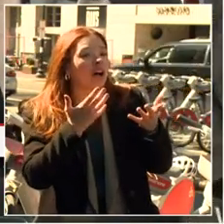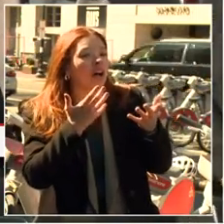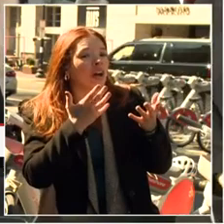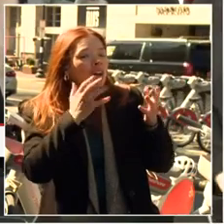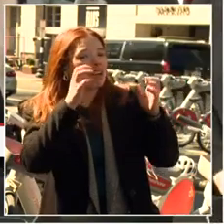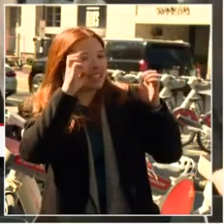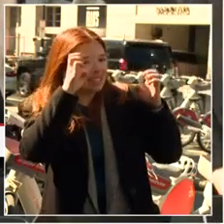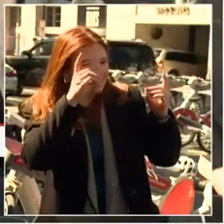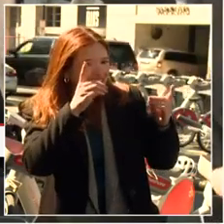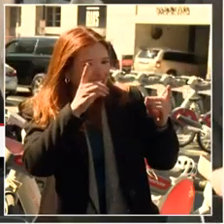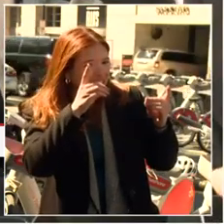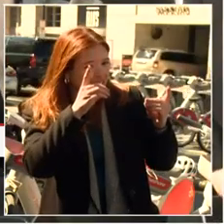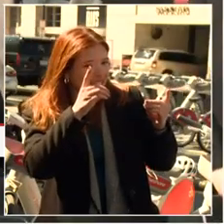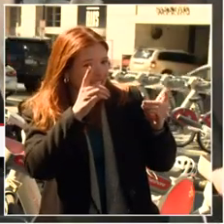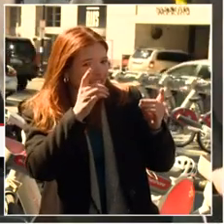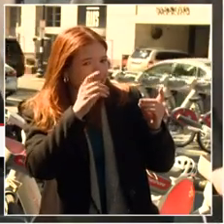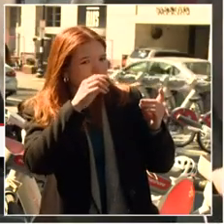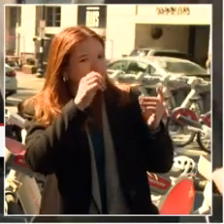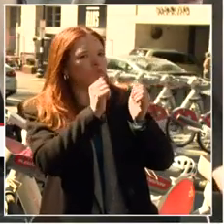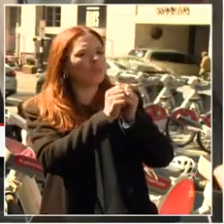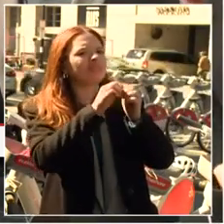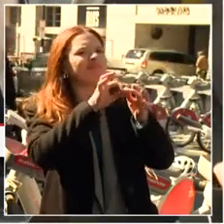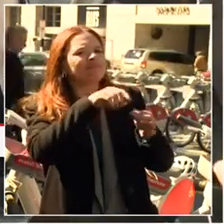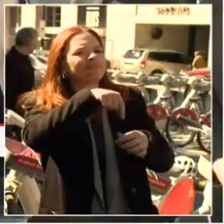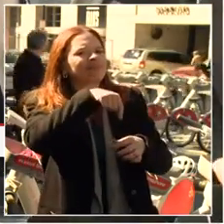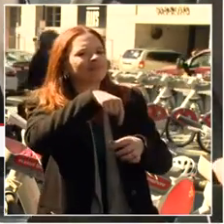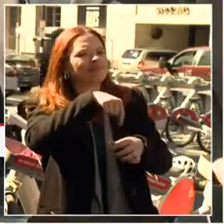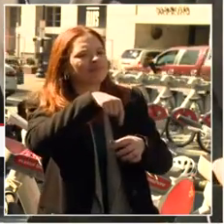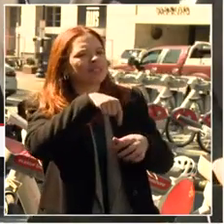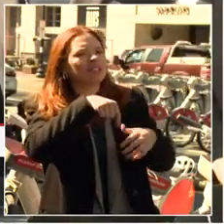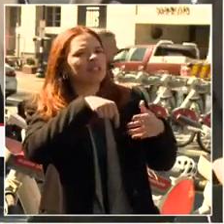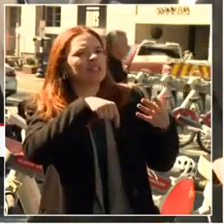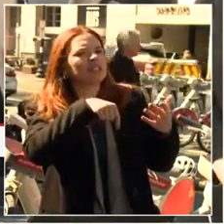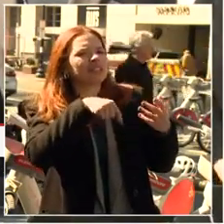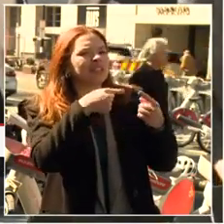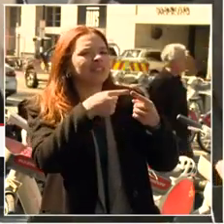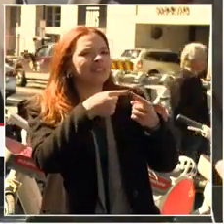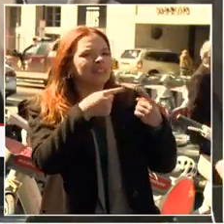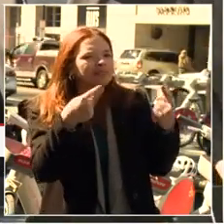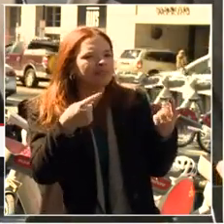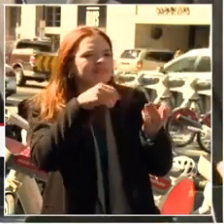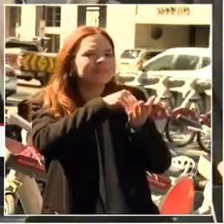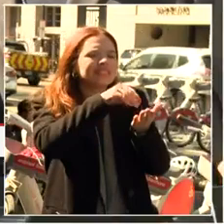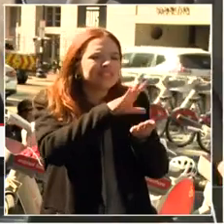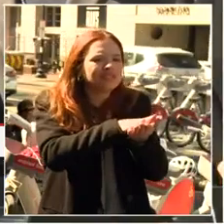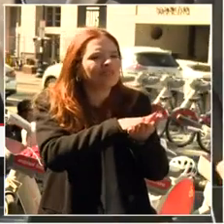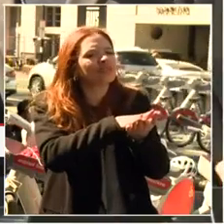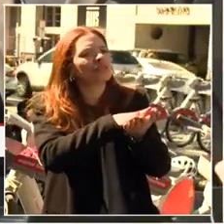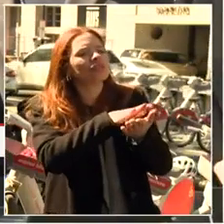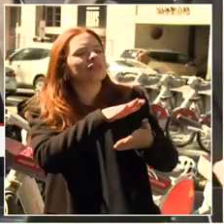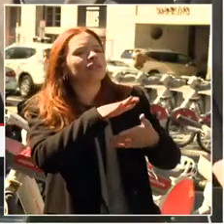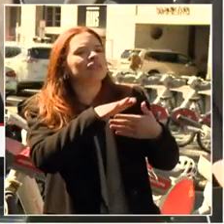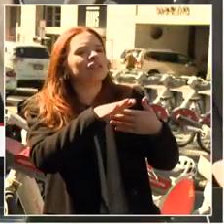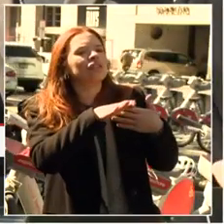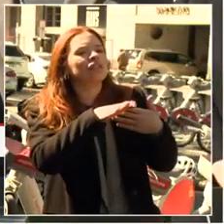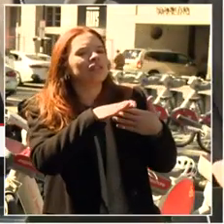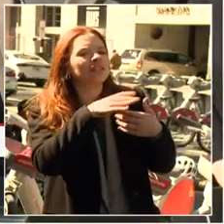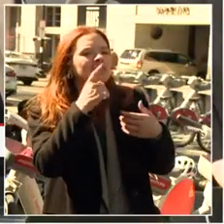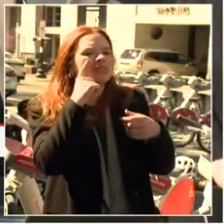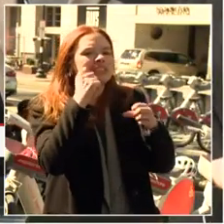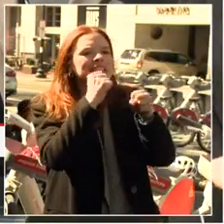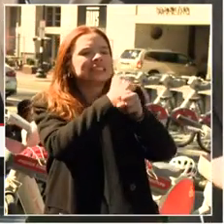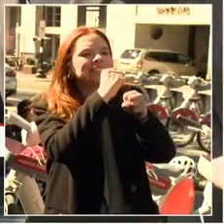this petition that I hear that's going around, whereas we're fighting for back payment for DCPS teachers,